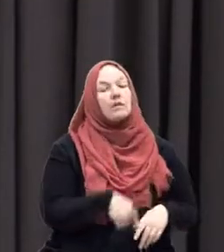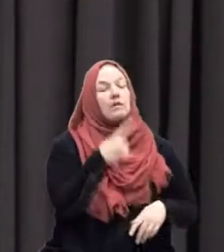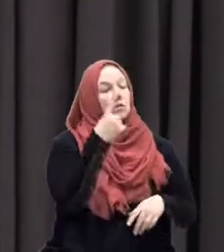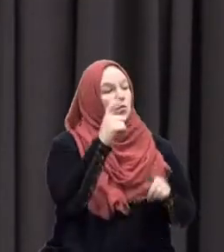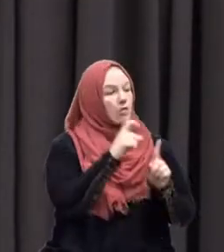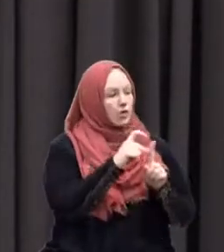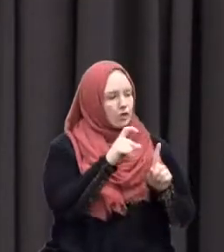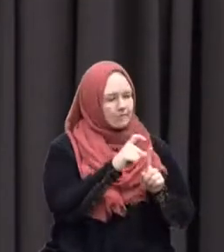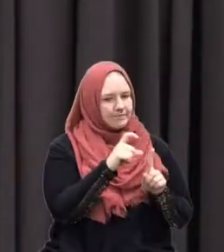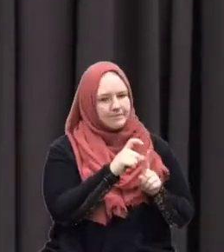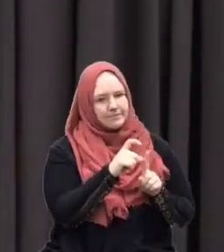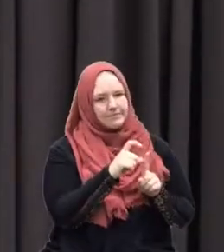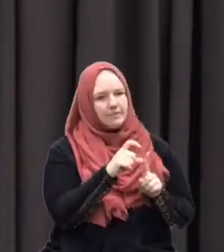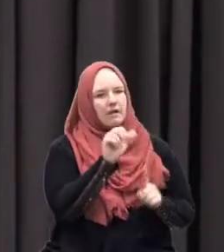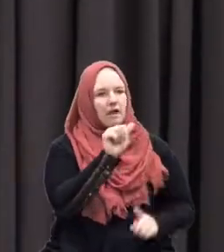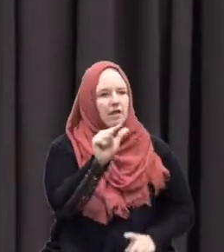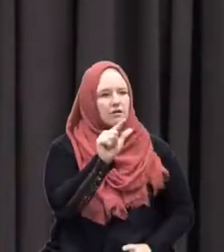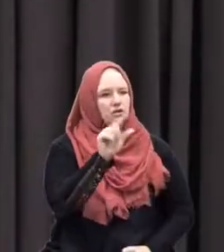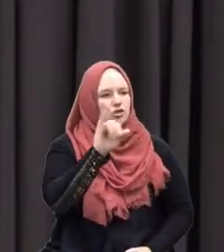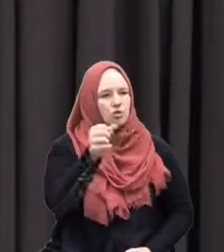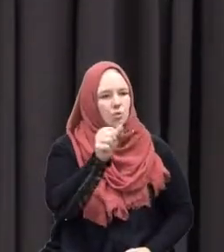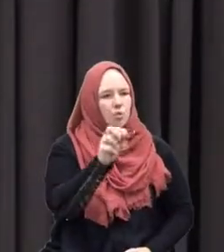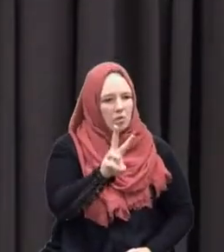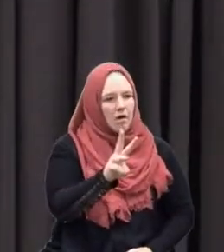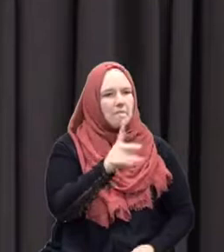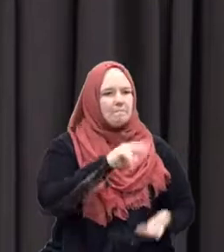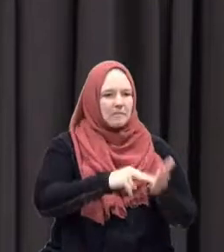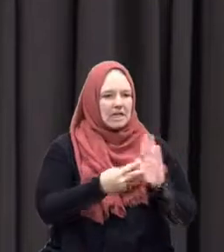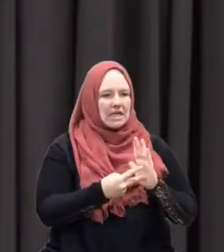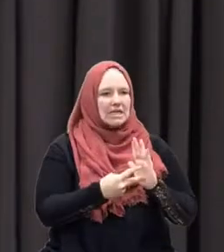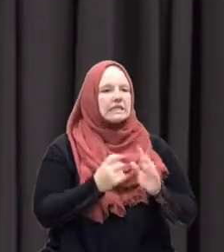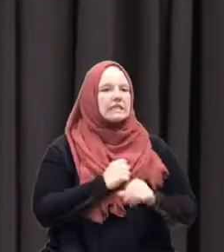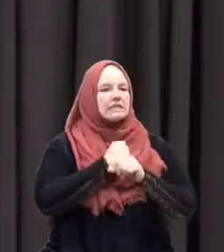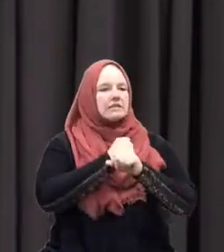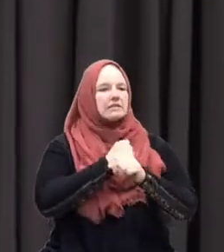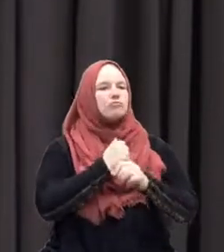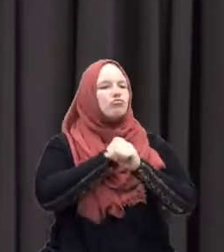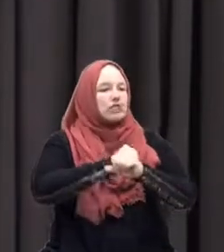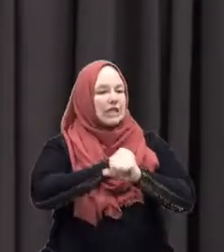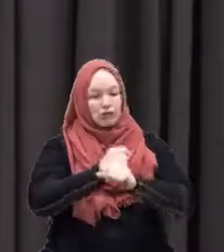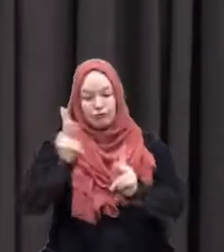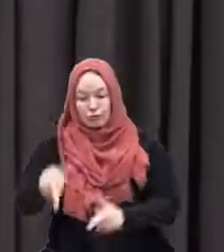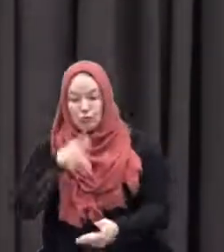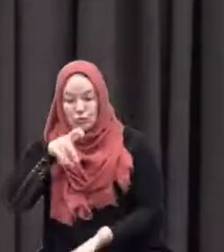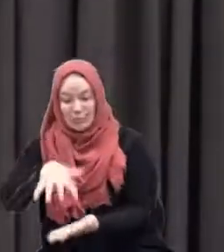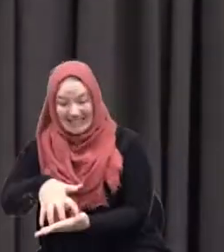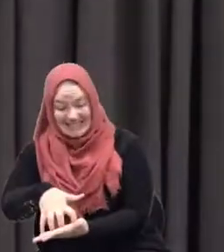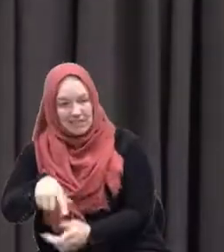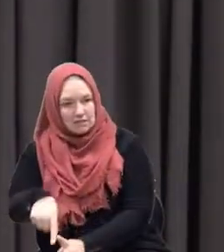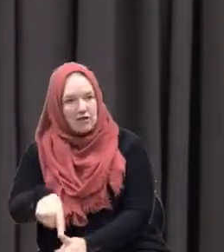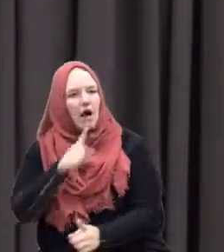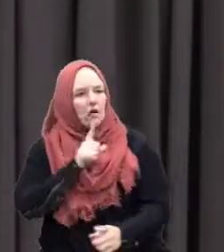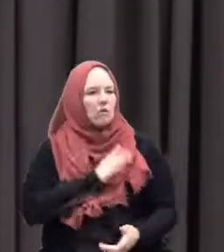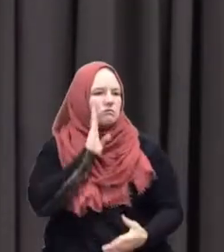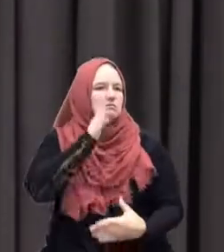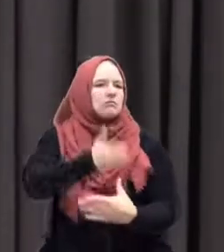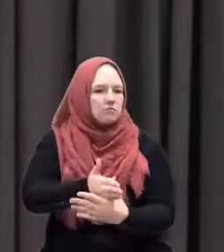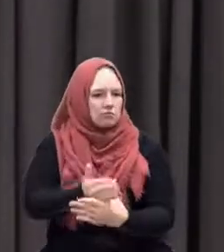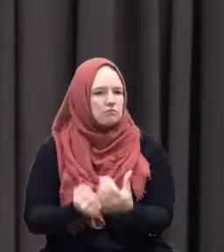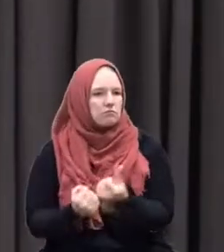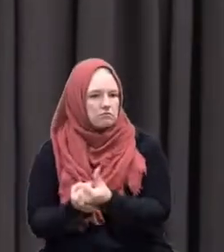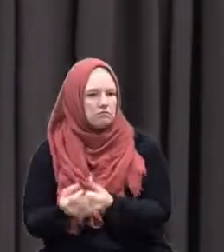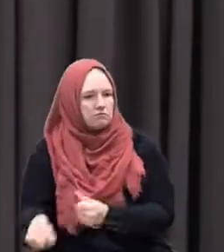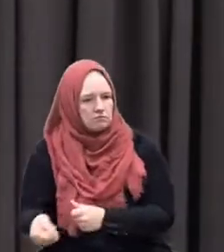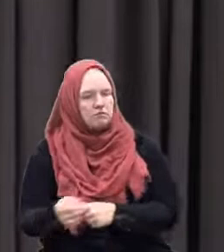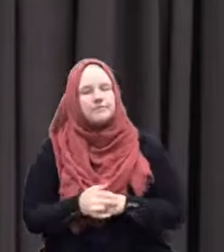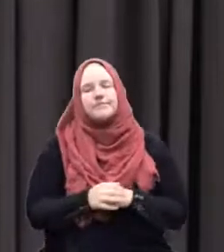al-jawar, which means to extend protection to someone who is vulnerable and weak.